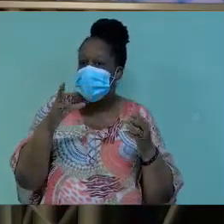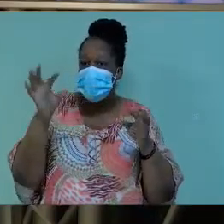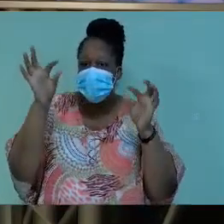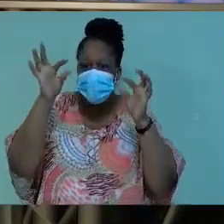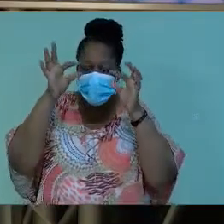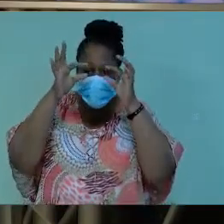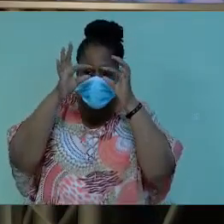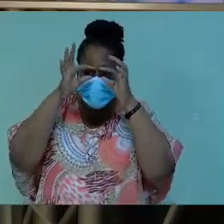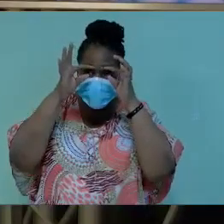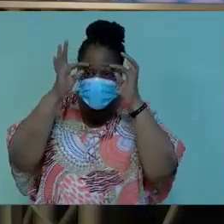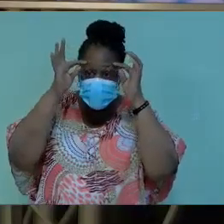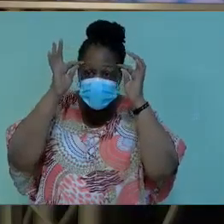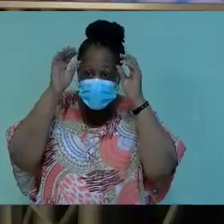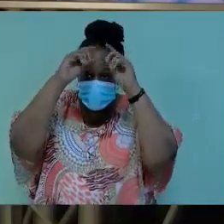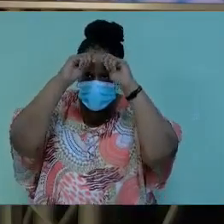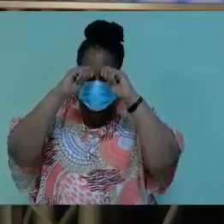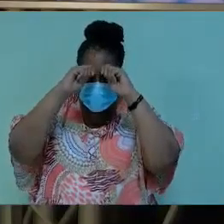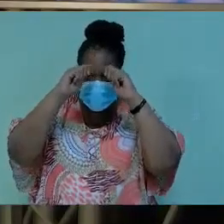eyes out.